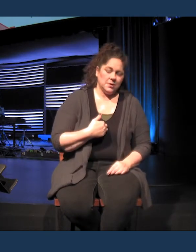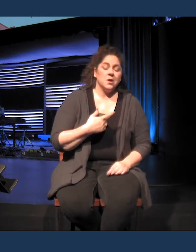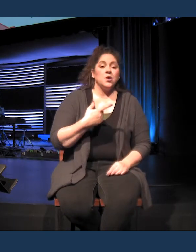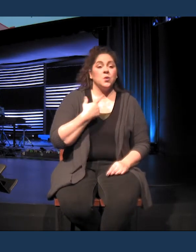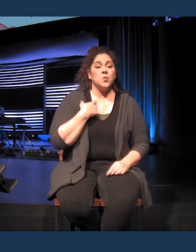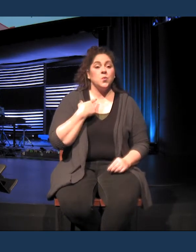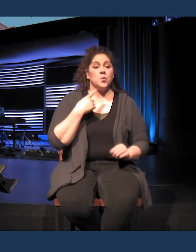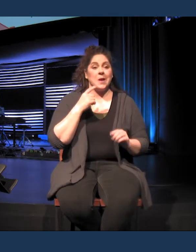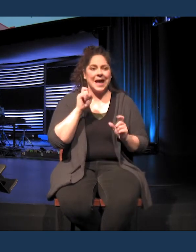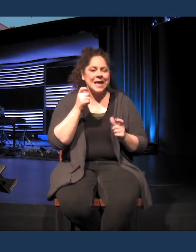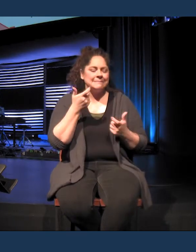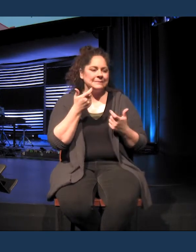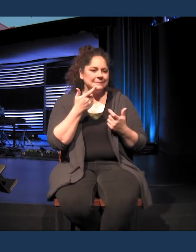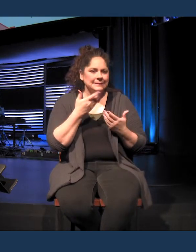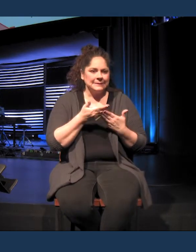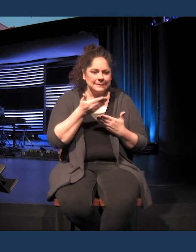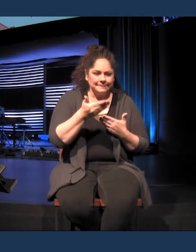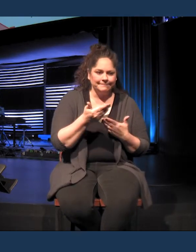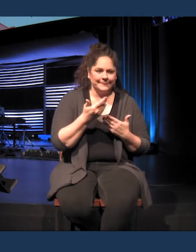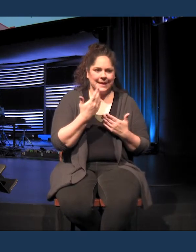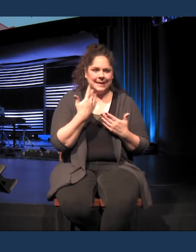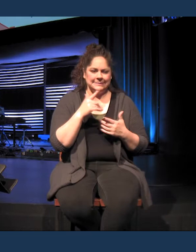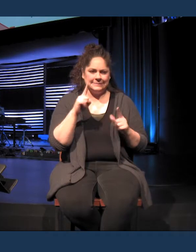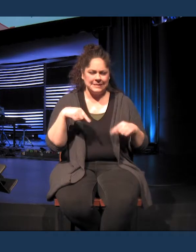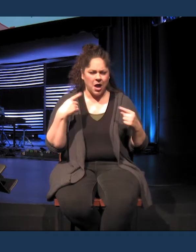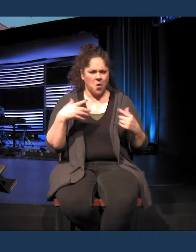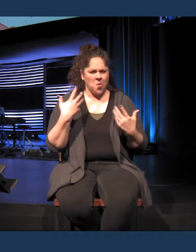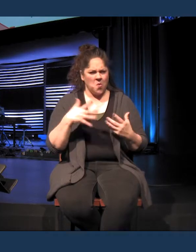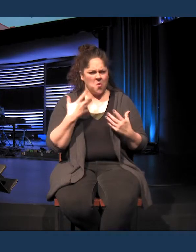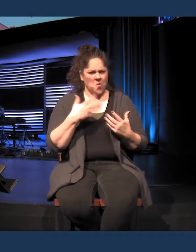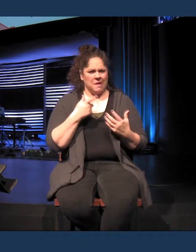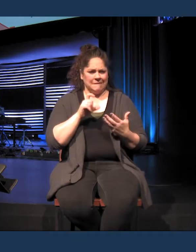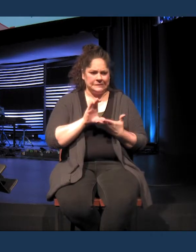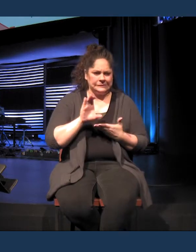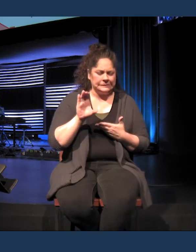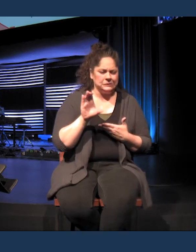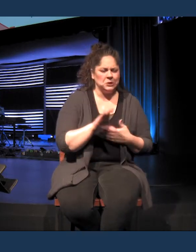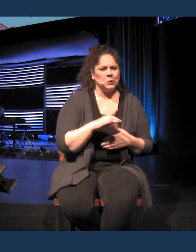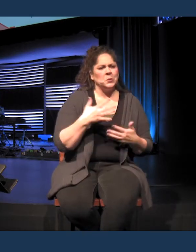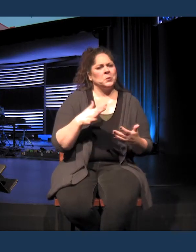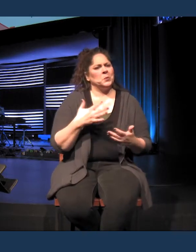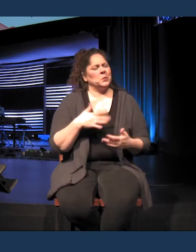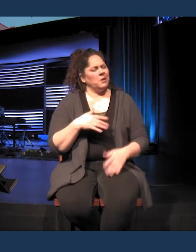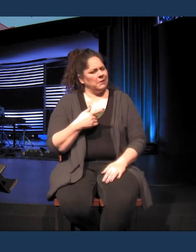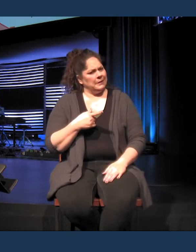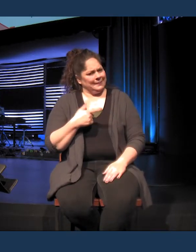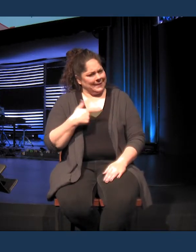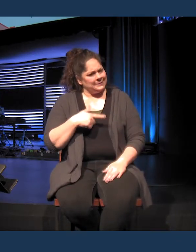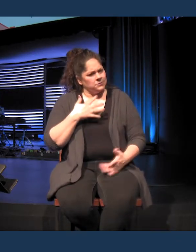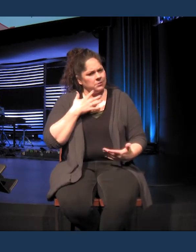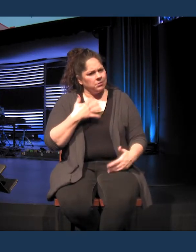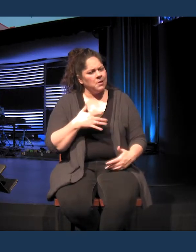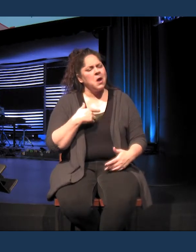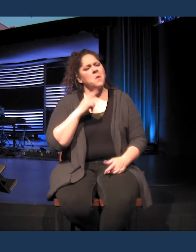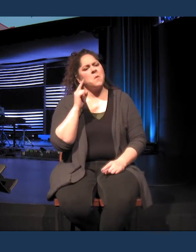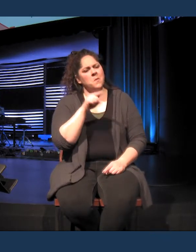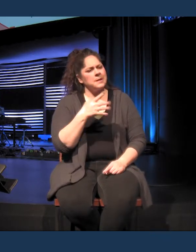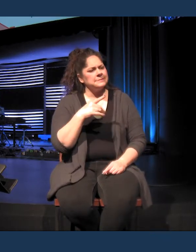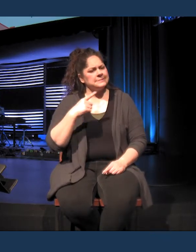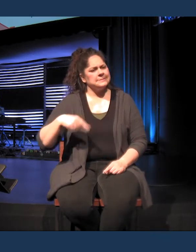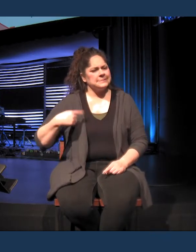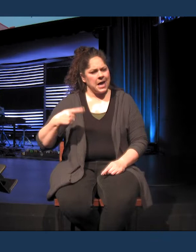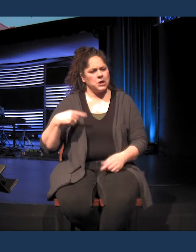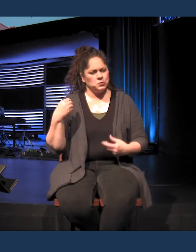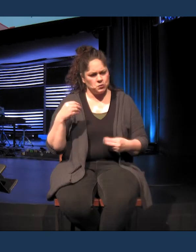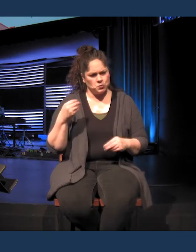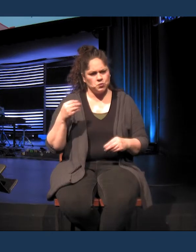for me, when we had to do a big purchase, like four tires, I mean, that was a big deal. And so I went to the tire store and